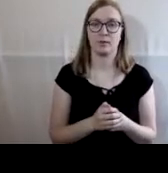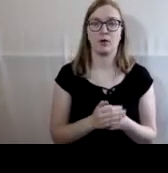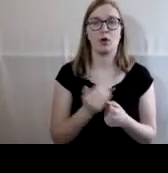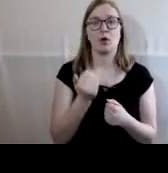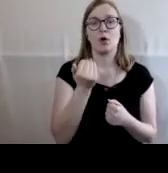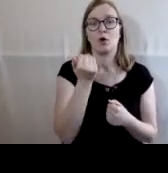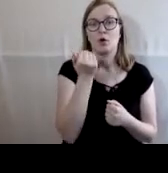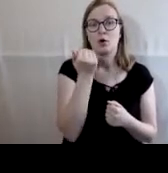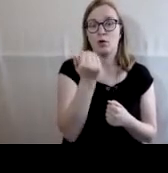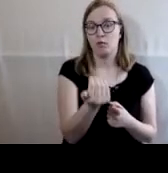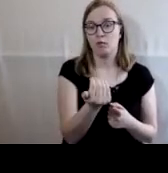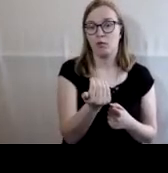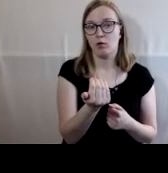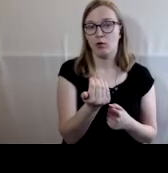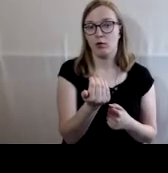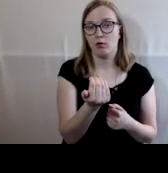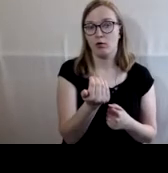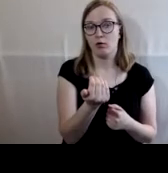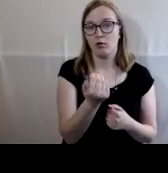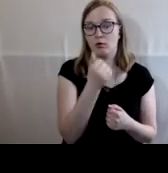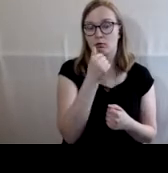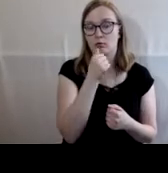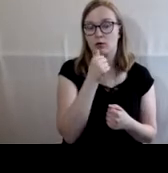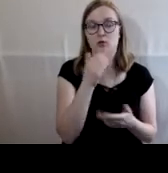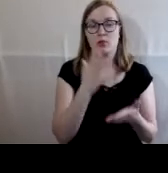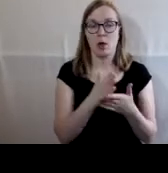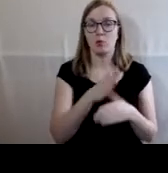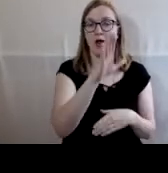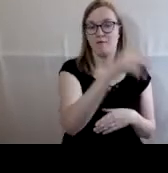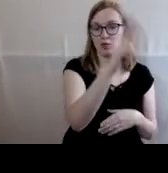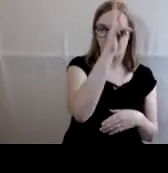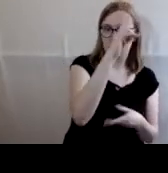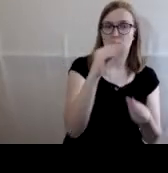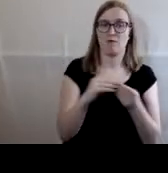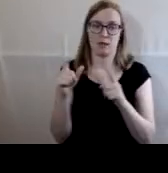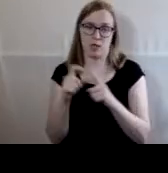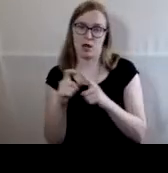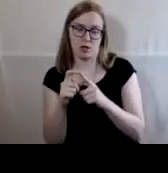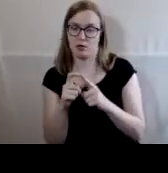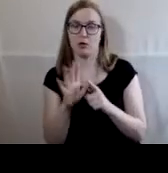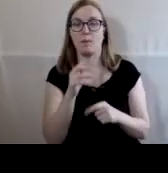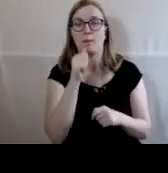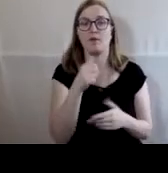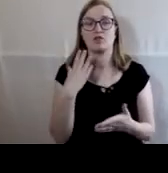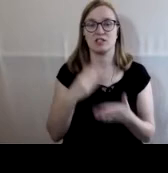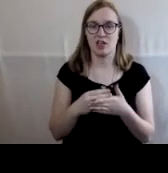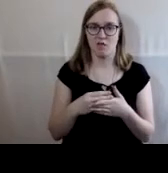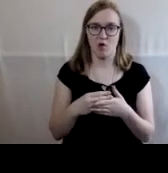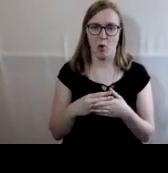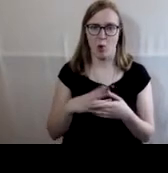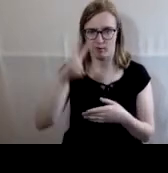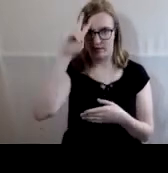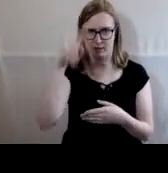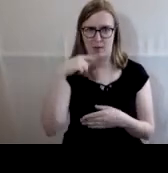3 or 4 countries for each subject area. For example, for your national language, you might want to look